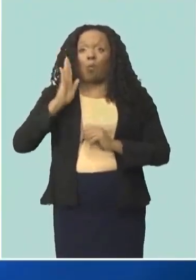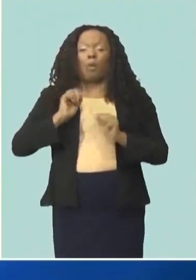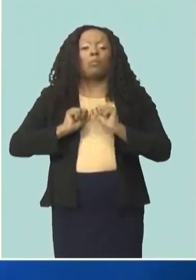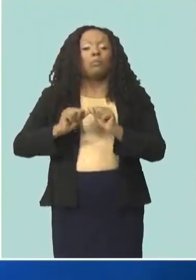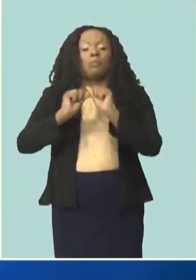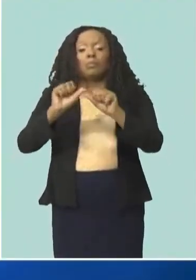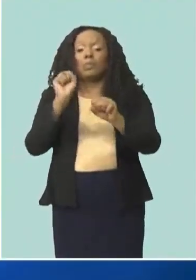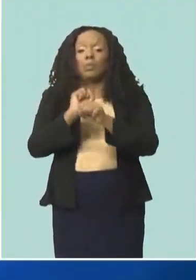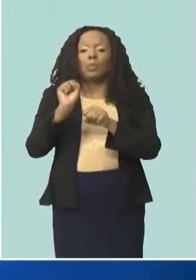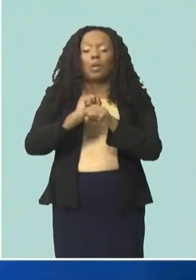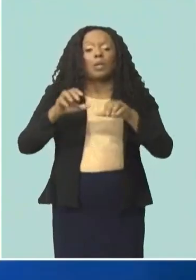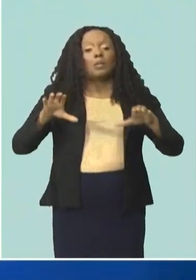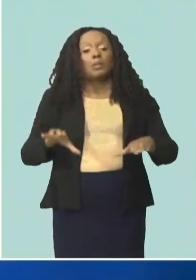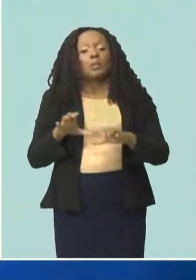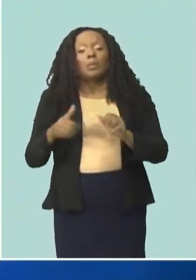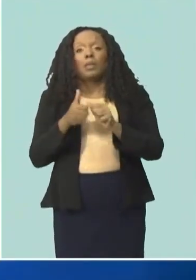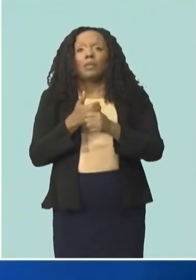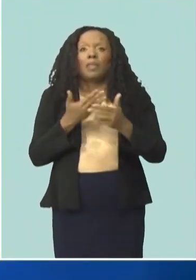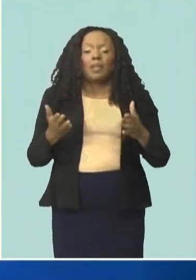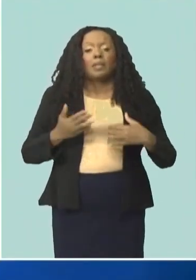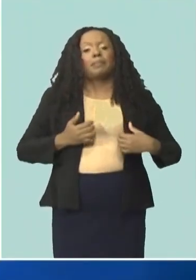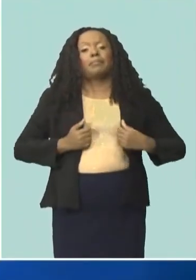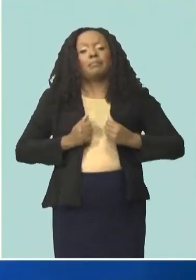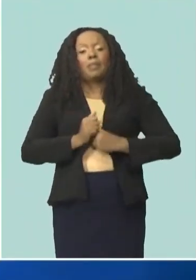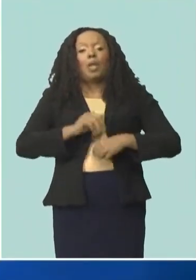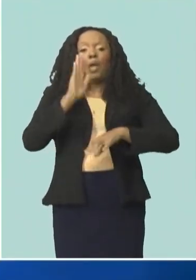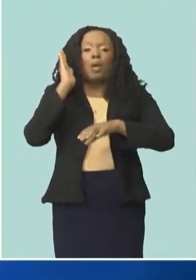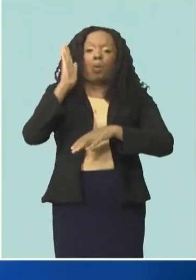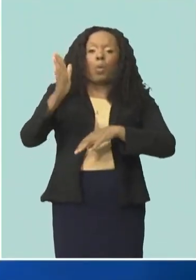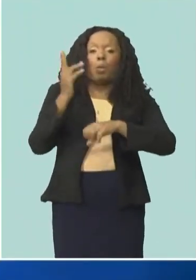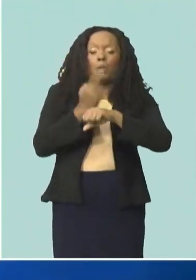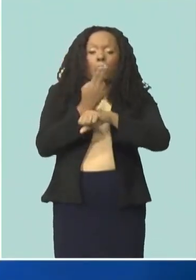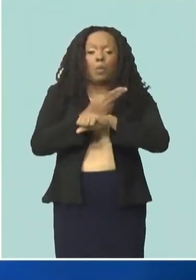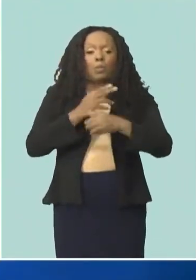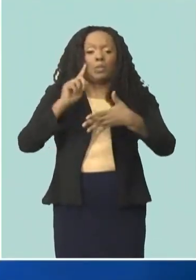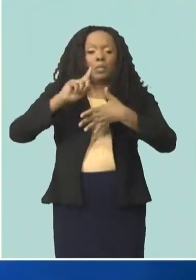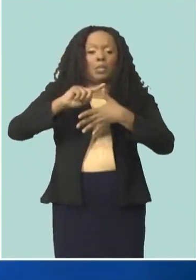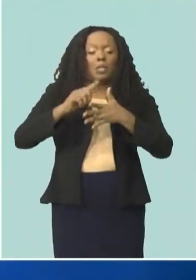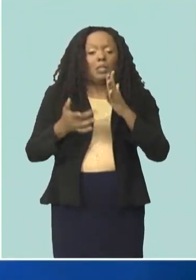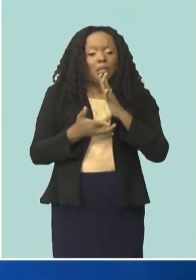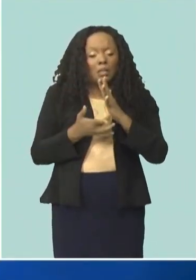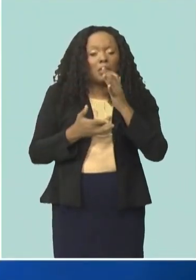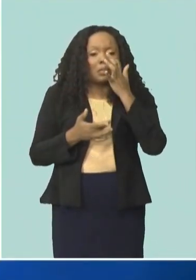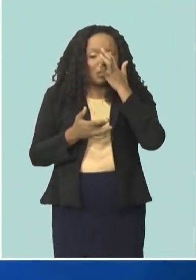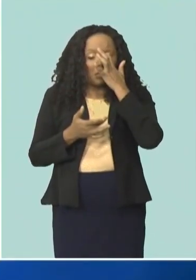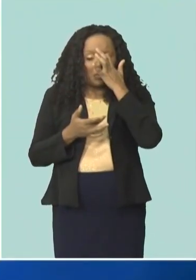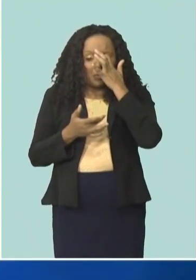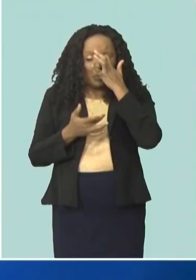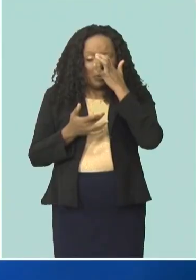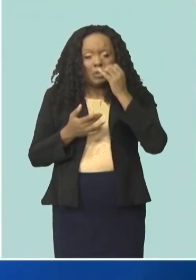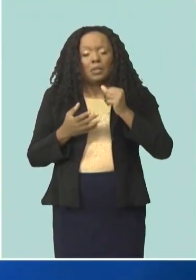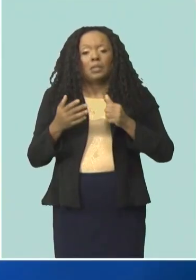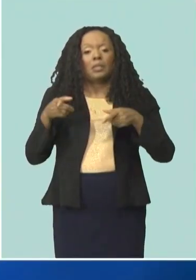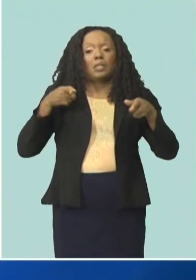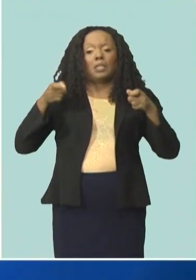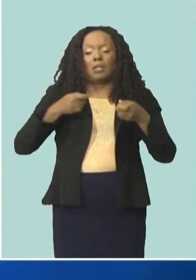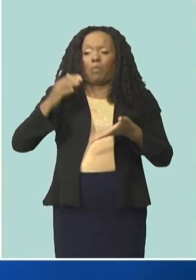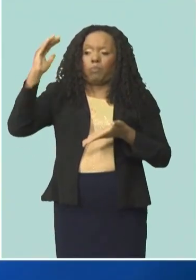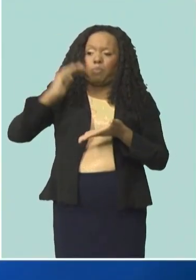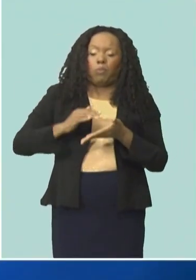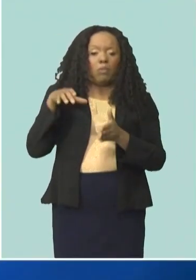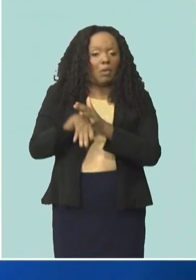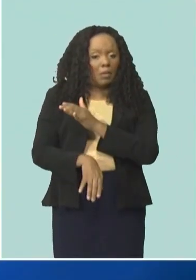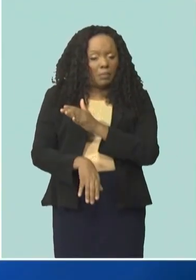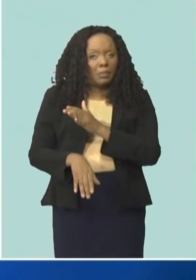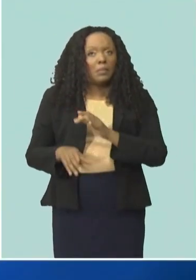means available to us, including technology, to combat this lawlessness. But we also